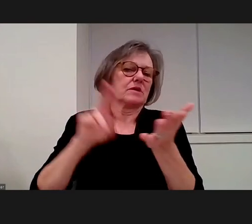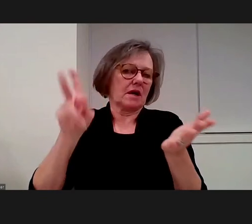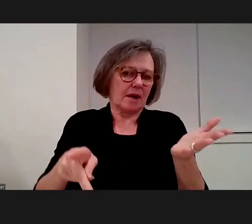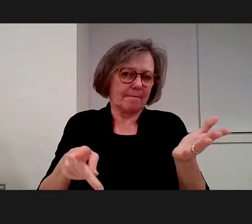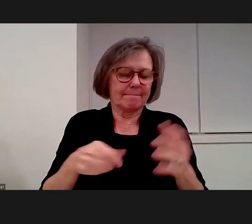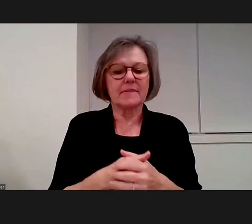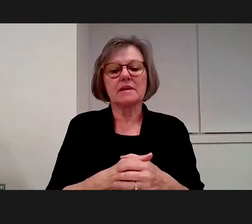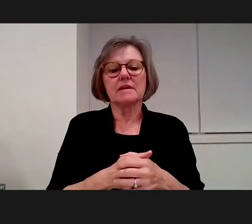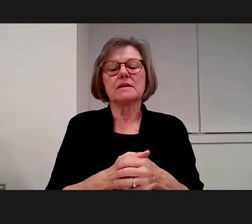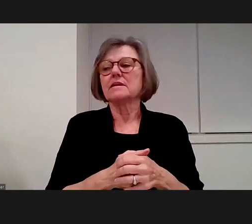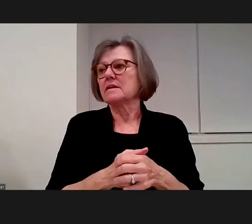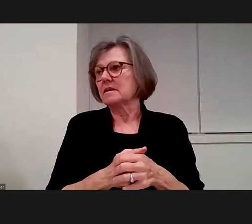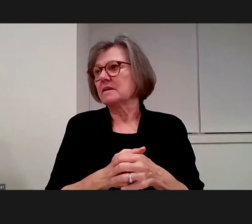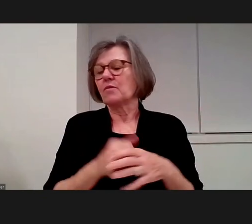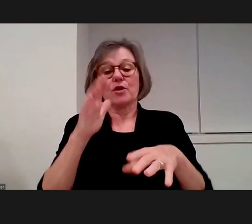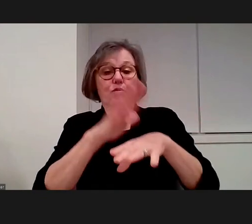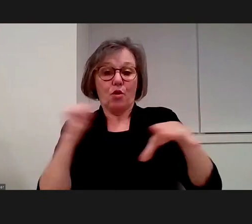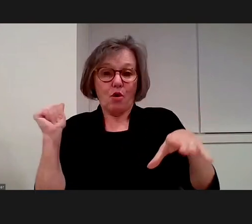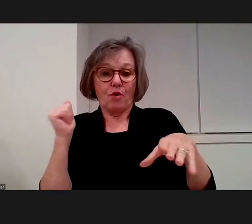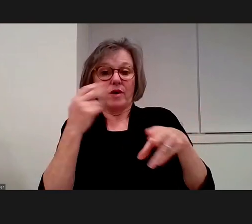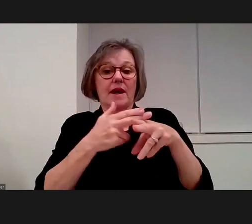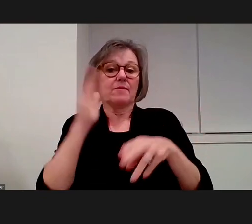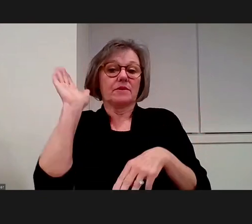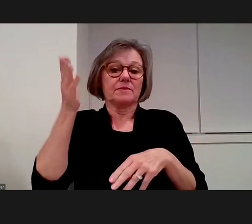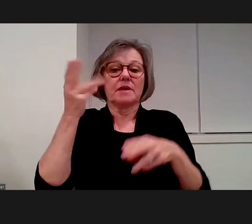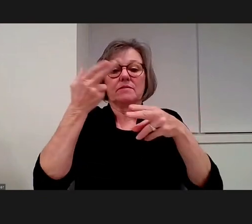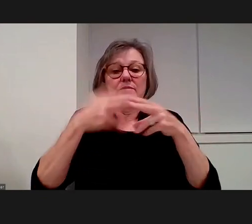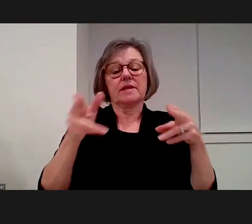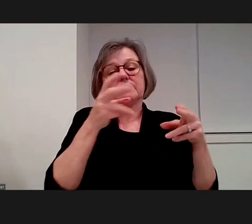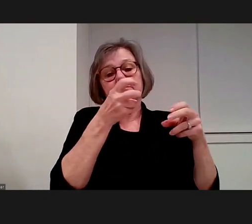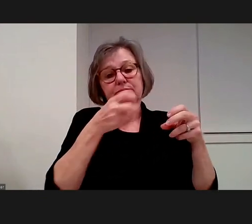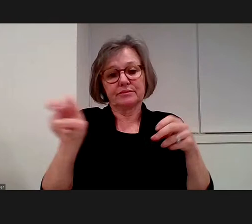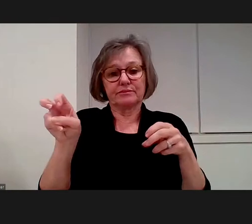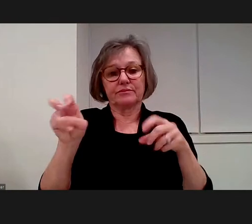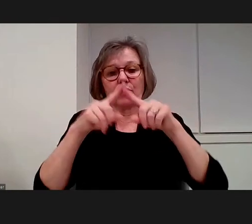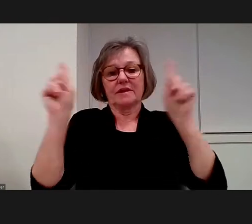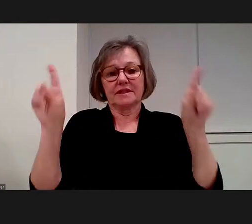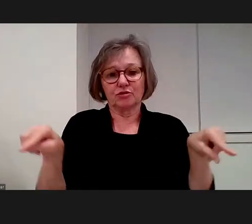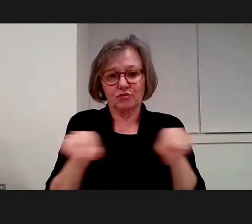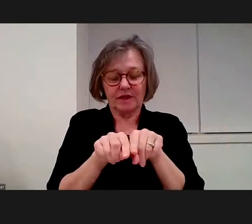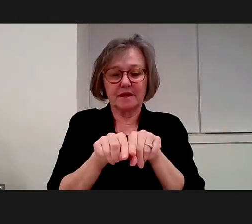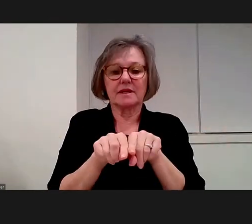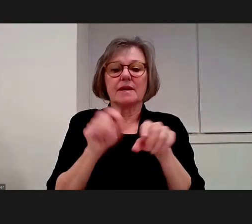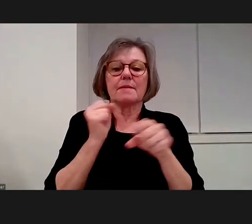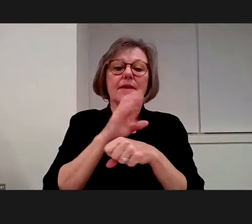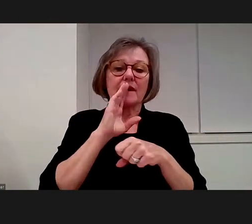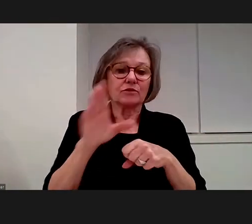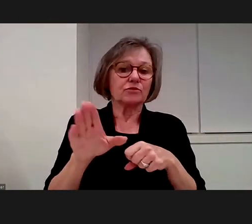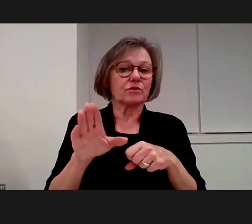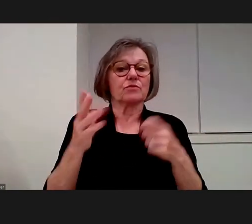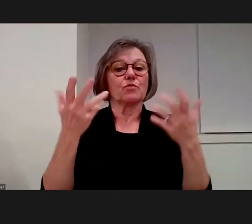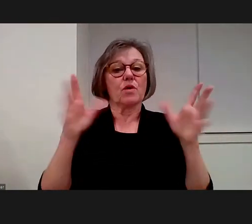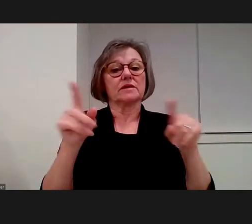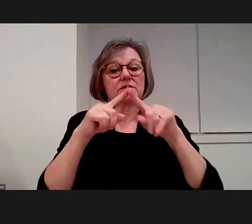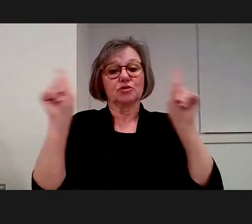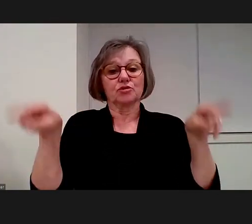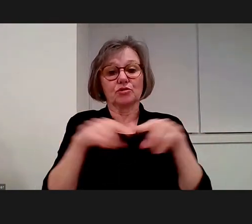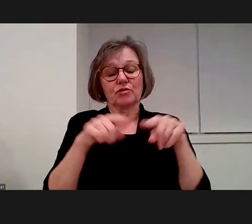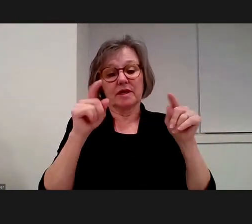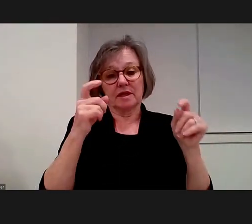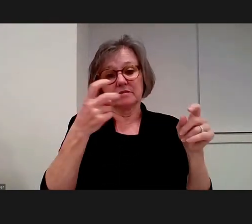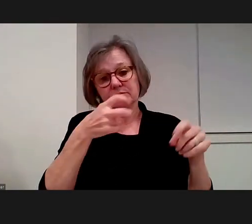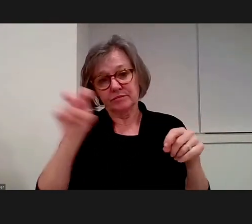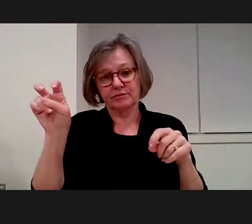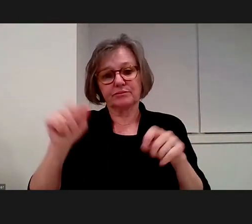When you are called on to speak, there will be a brief transition on the screen. Please make sure that once the screen updates,